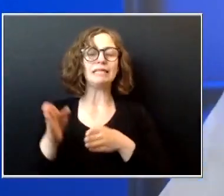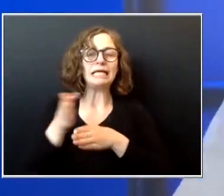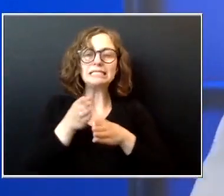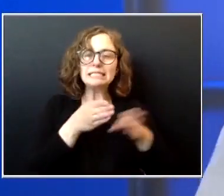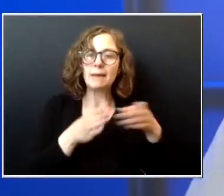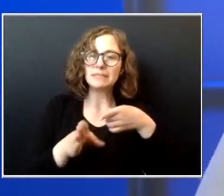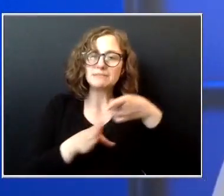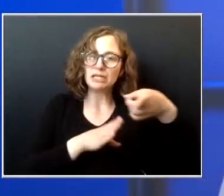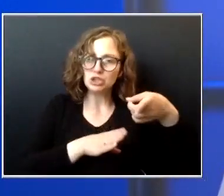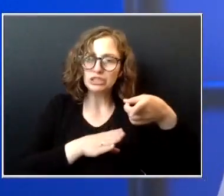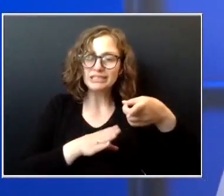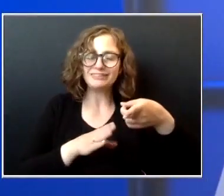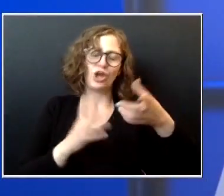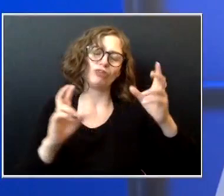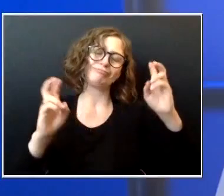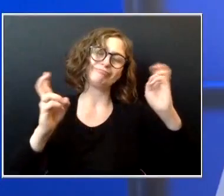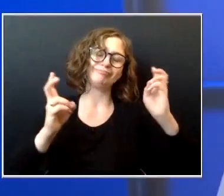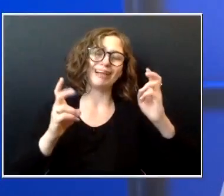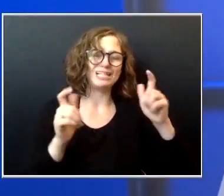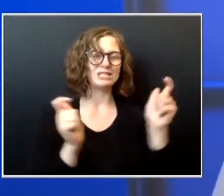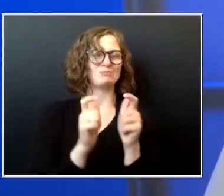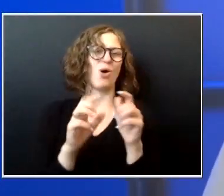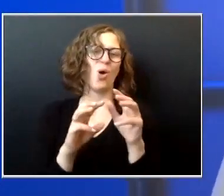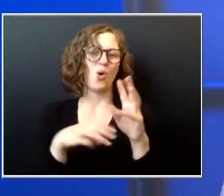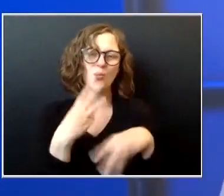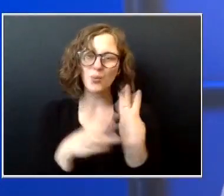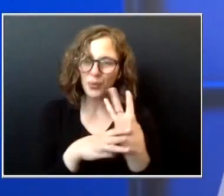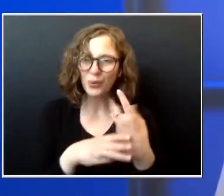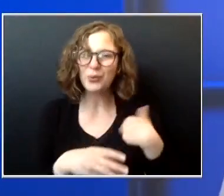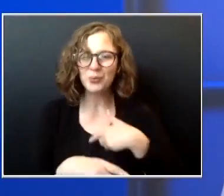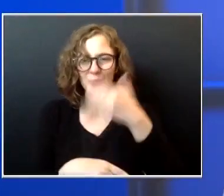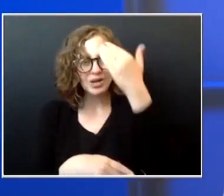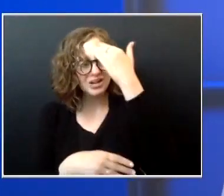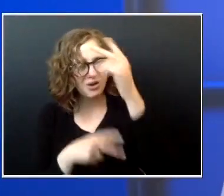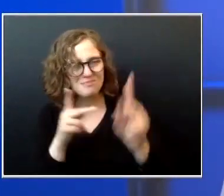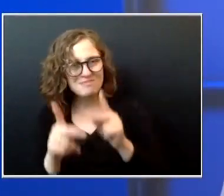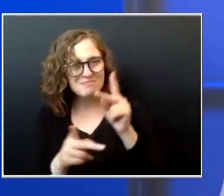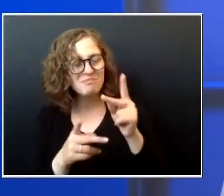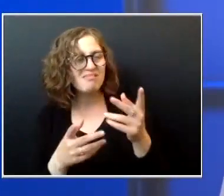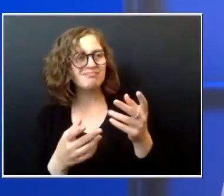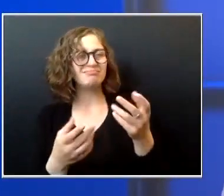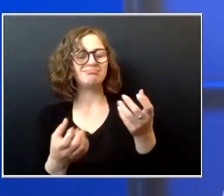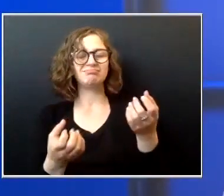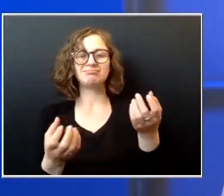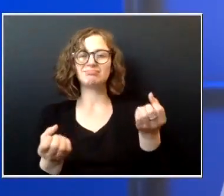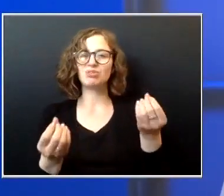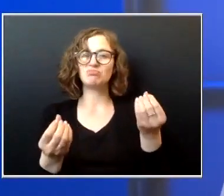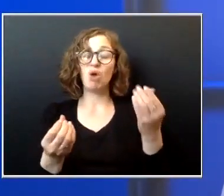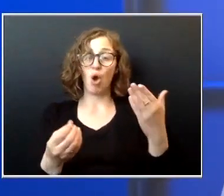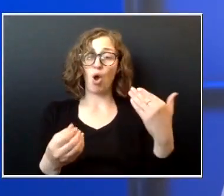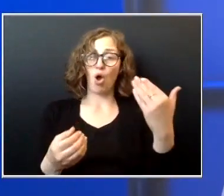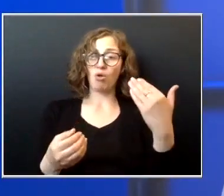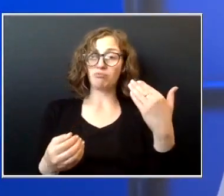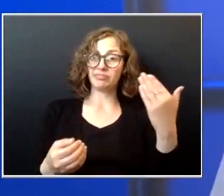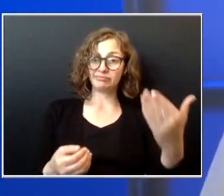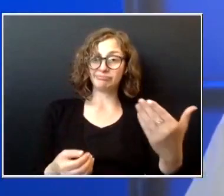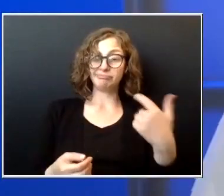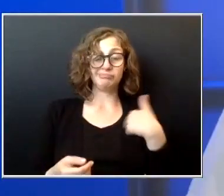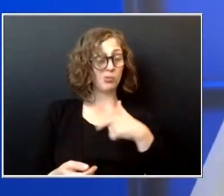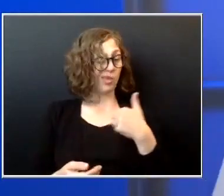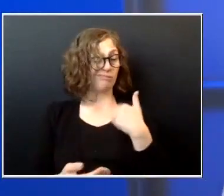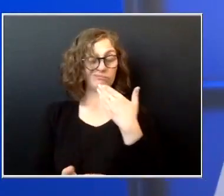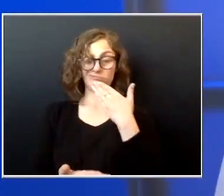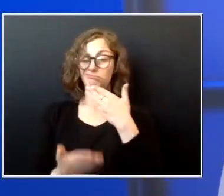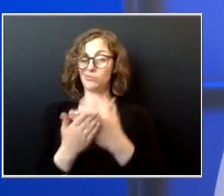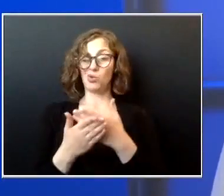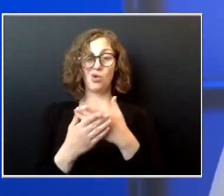we know people in the community, and oftentimes I feel like most of us have good relationships with those other subspecialists